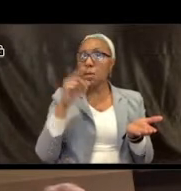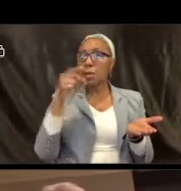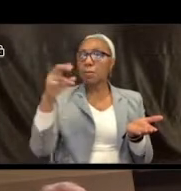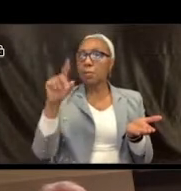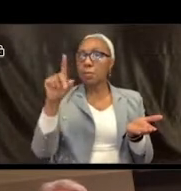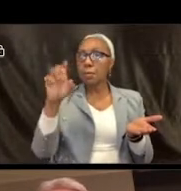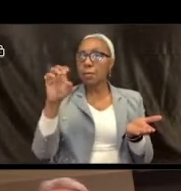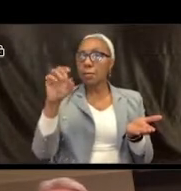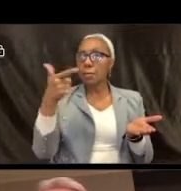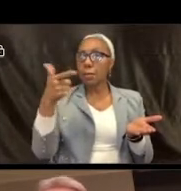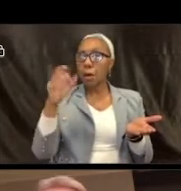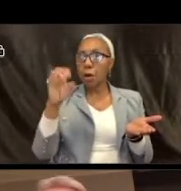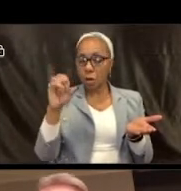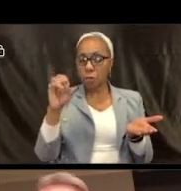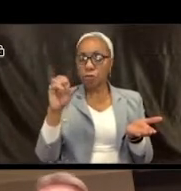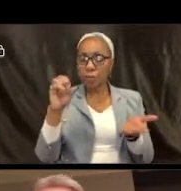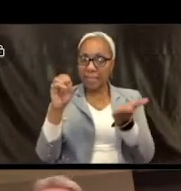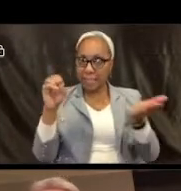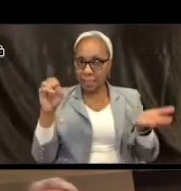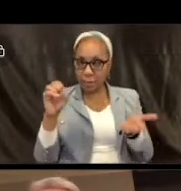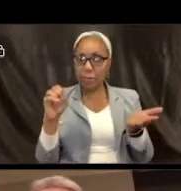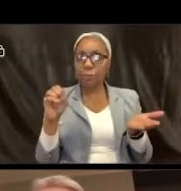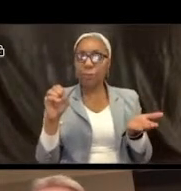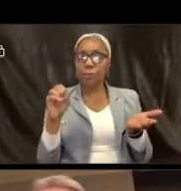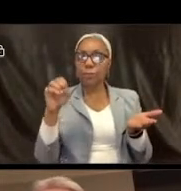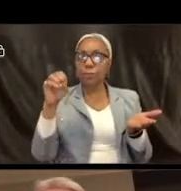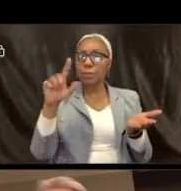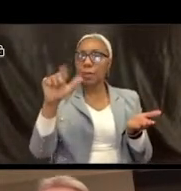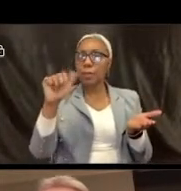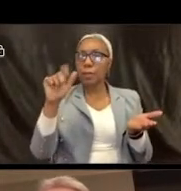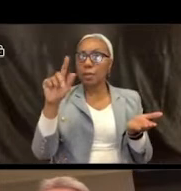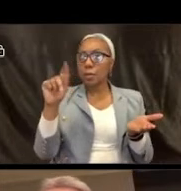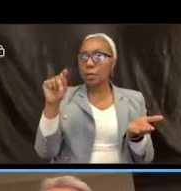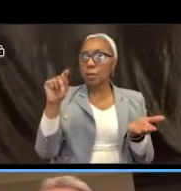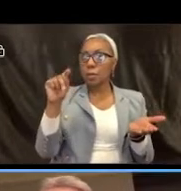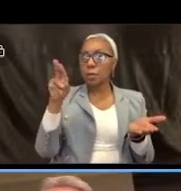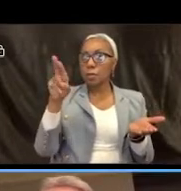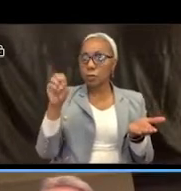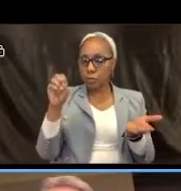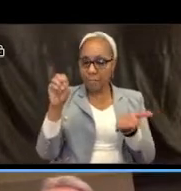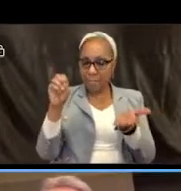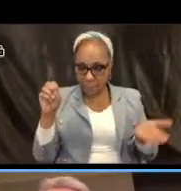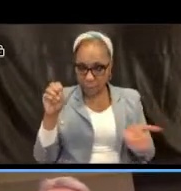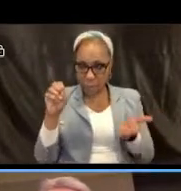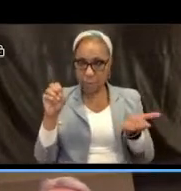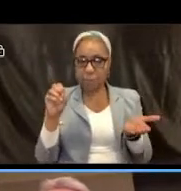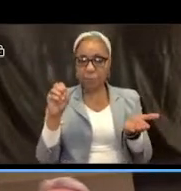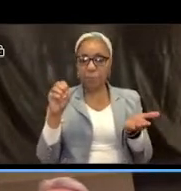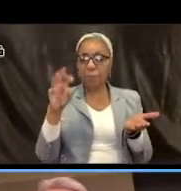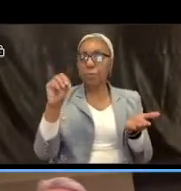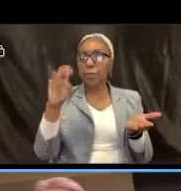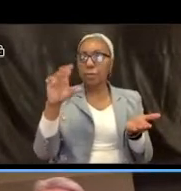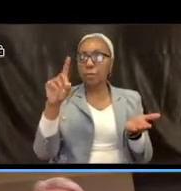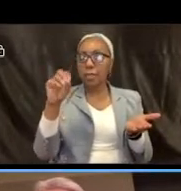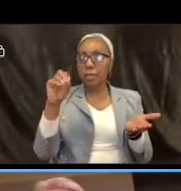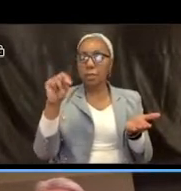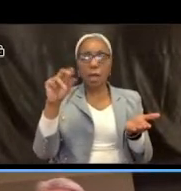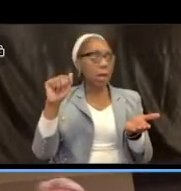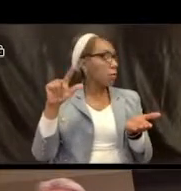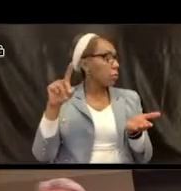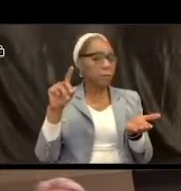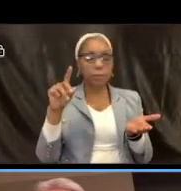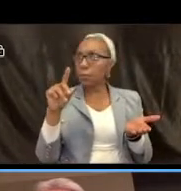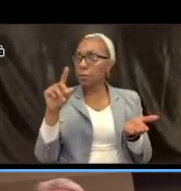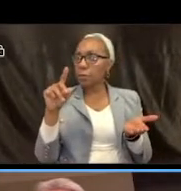Hodge, Here. Latour, Here. McDonald,